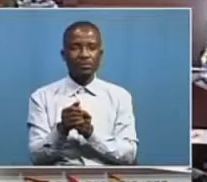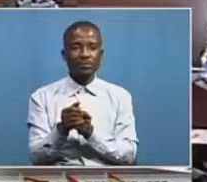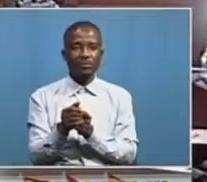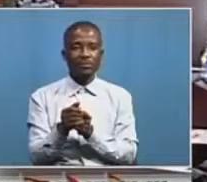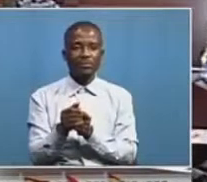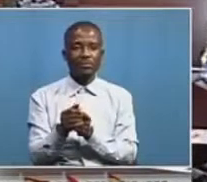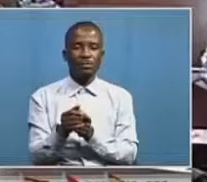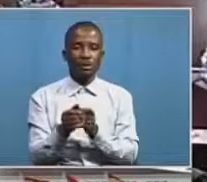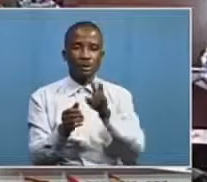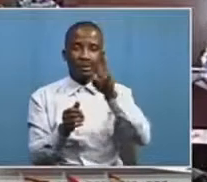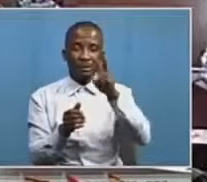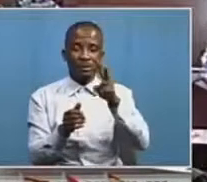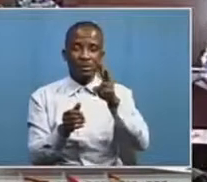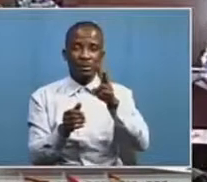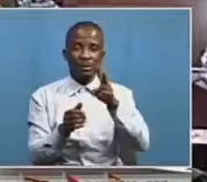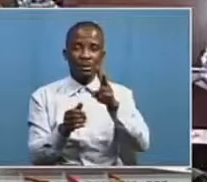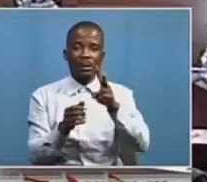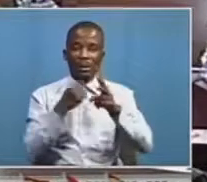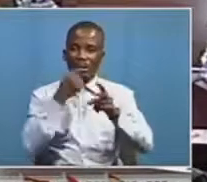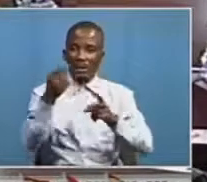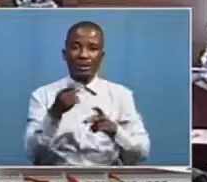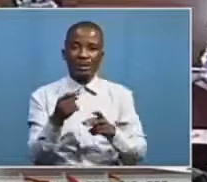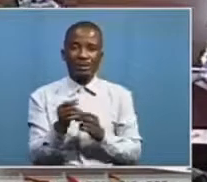to express a disagreement